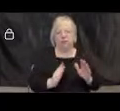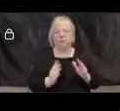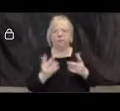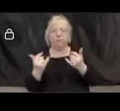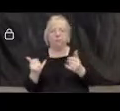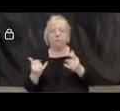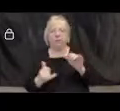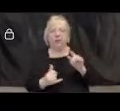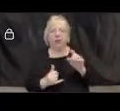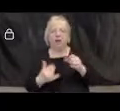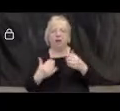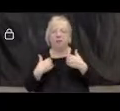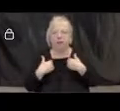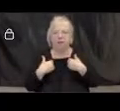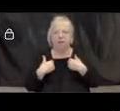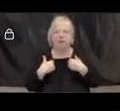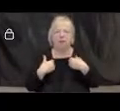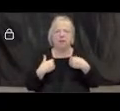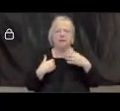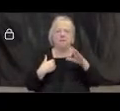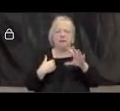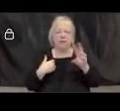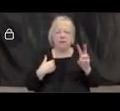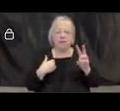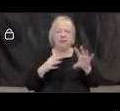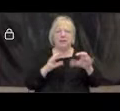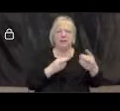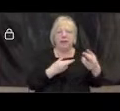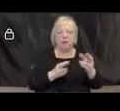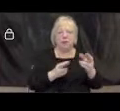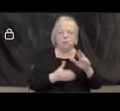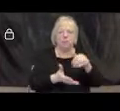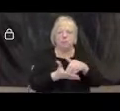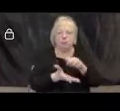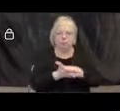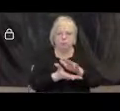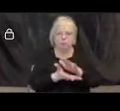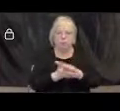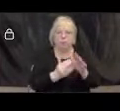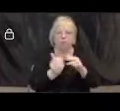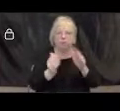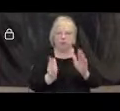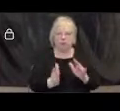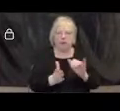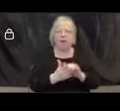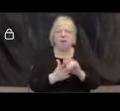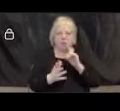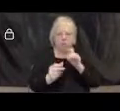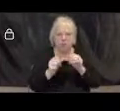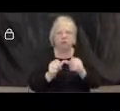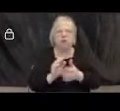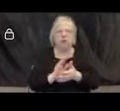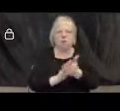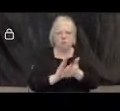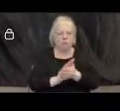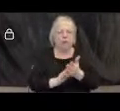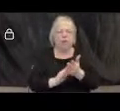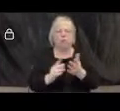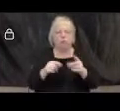contain an existing 56 classroom middle school facility, which will remain operational during the